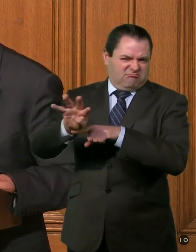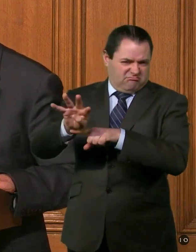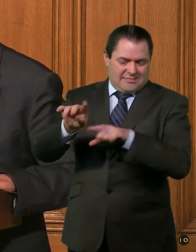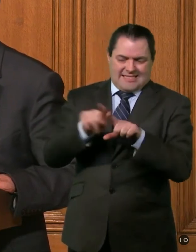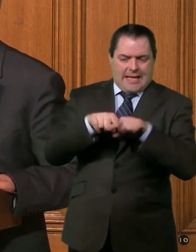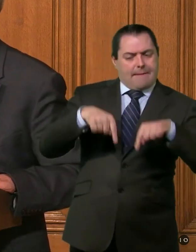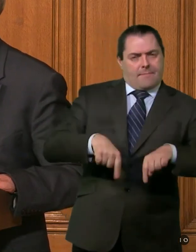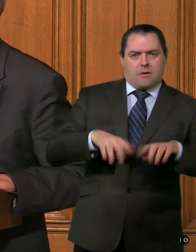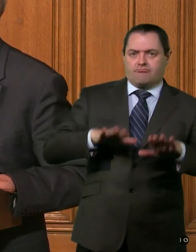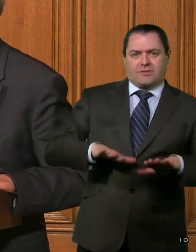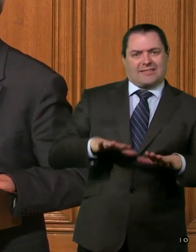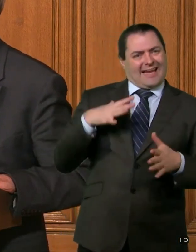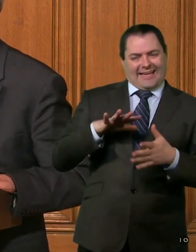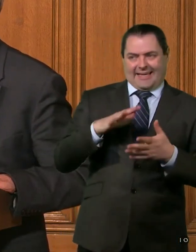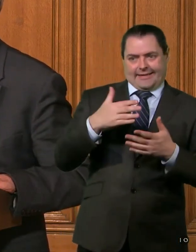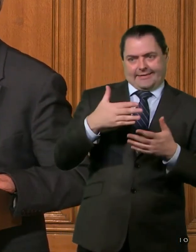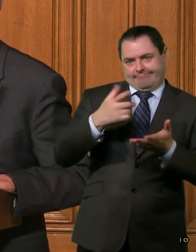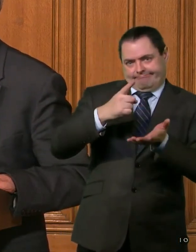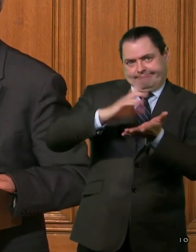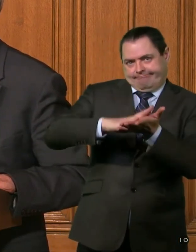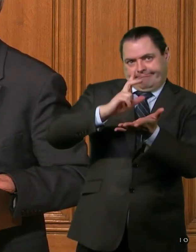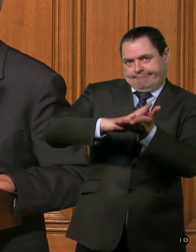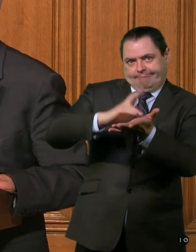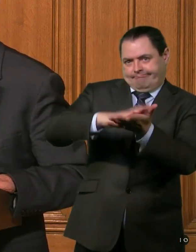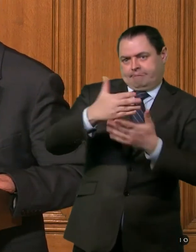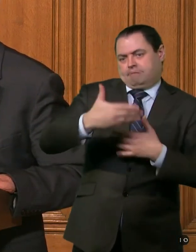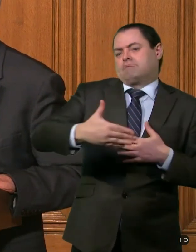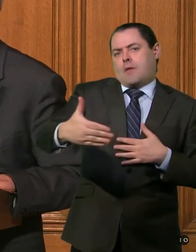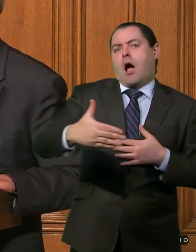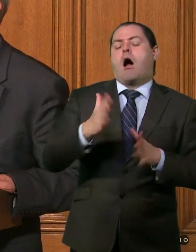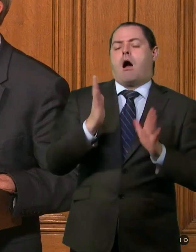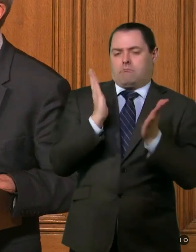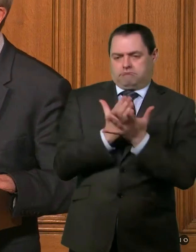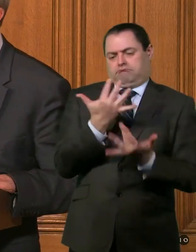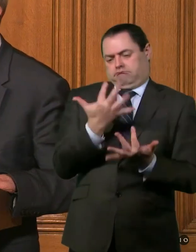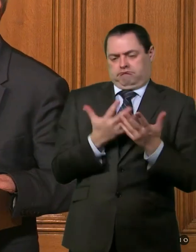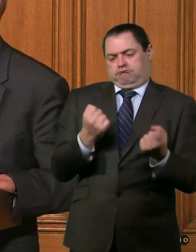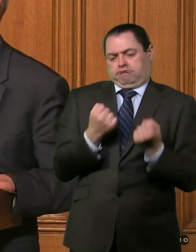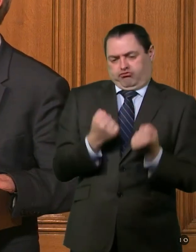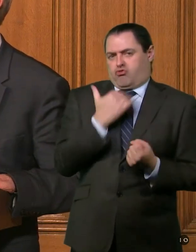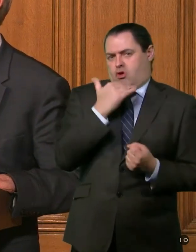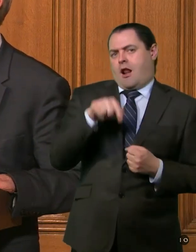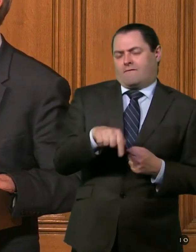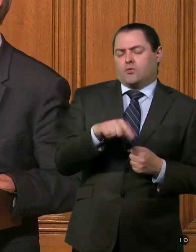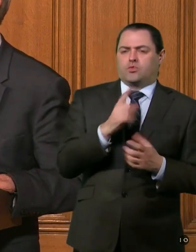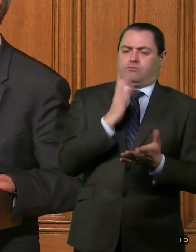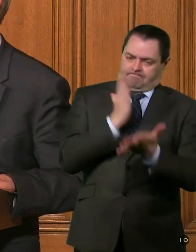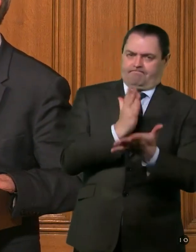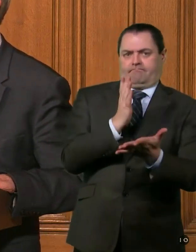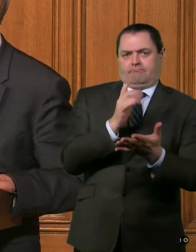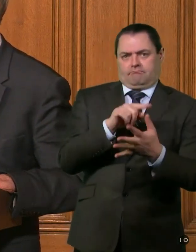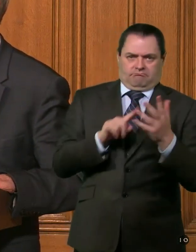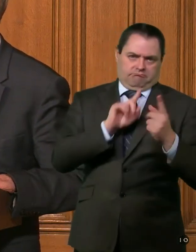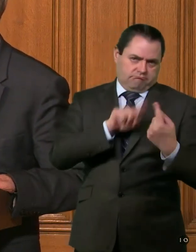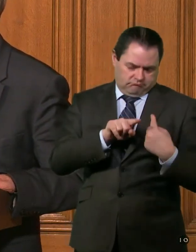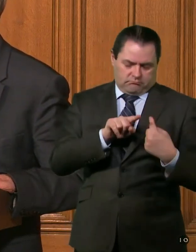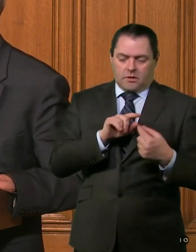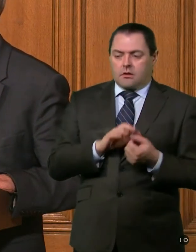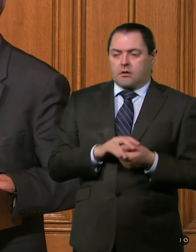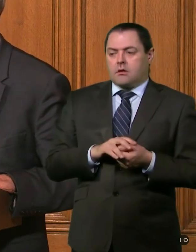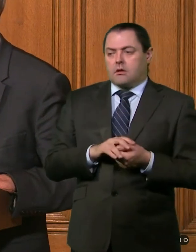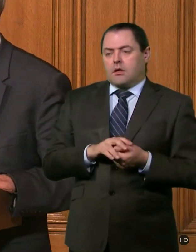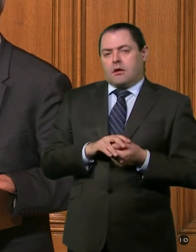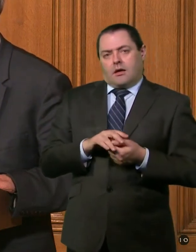will also determine to what extent these vaccines can be used across the wider society to reduce